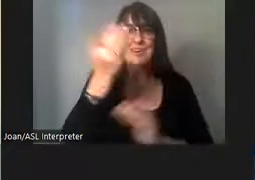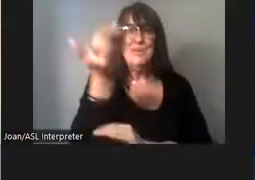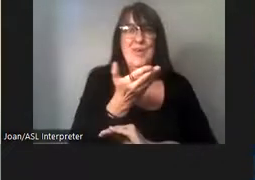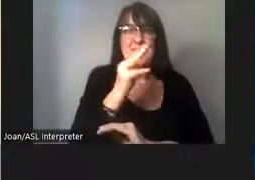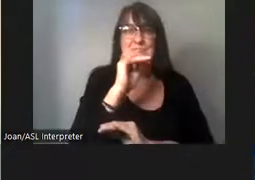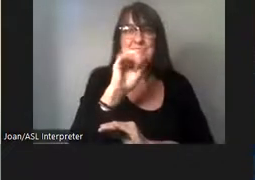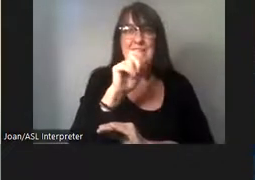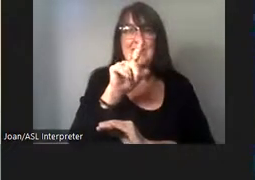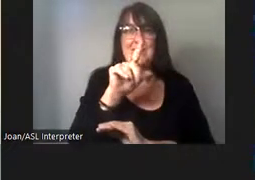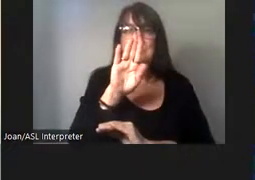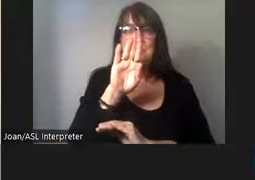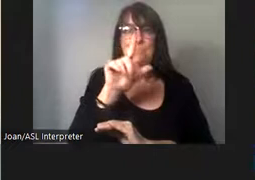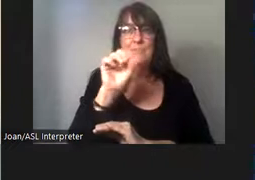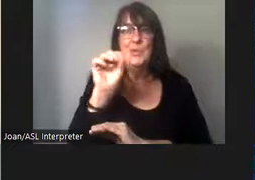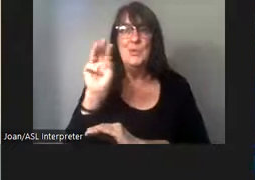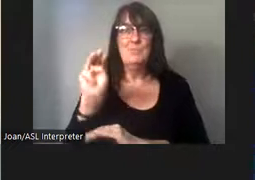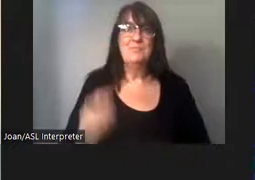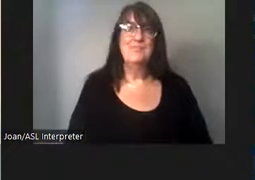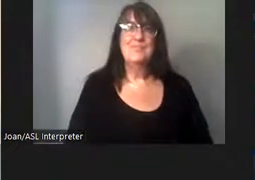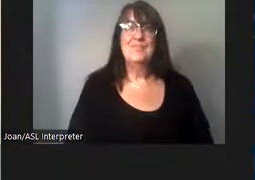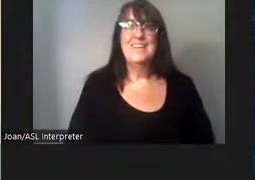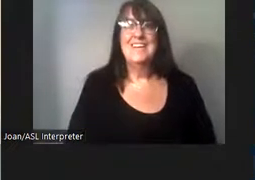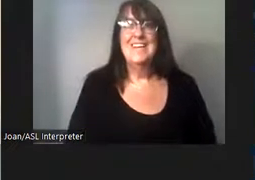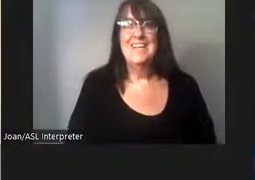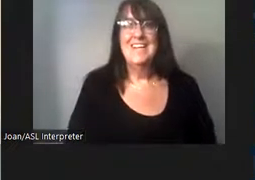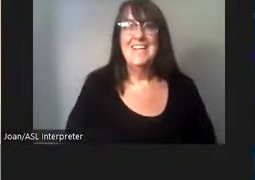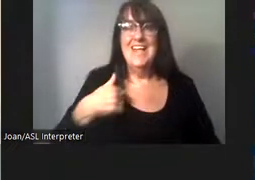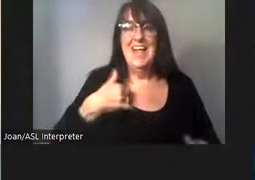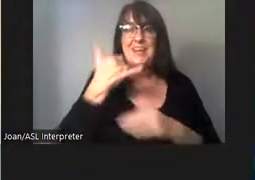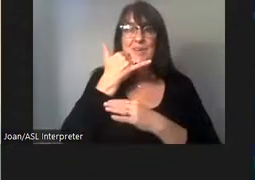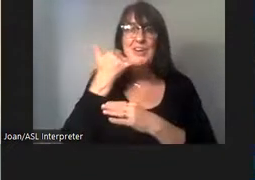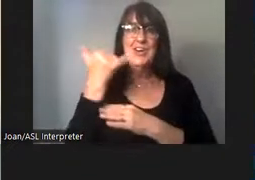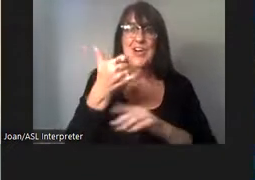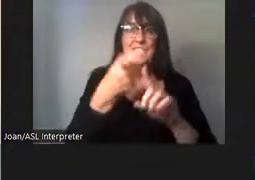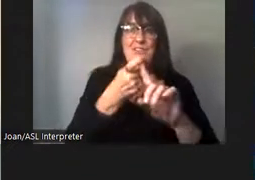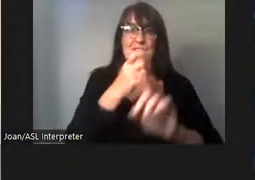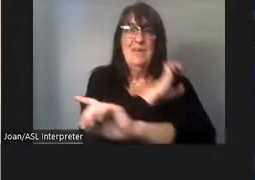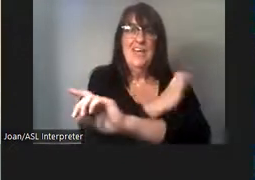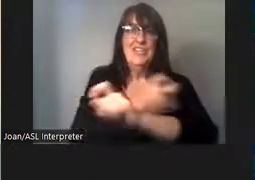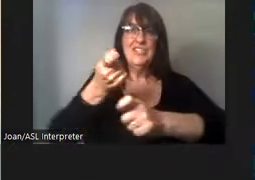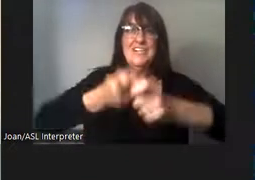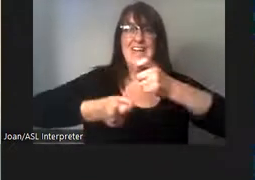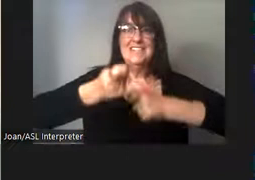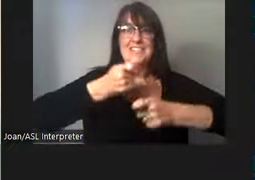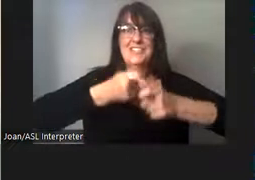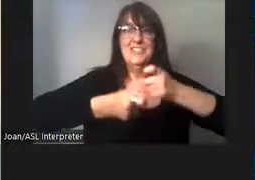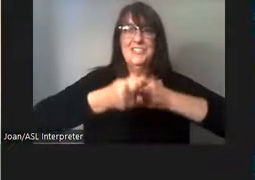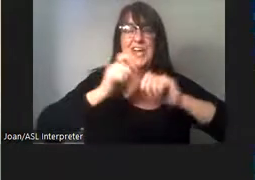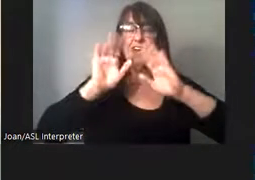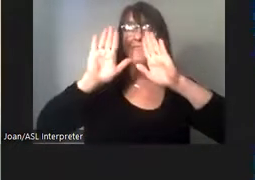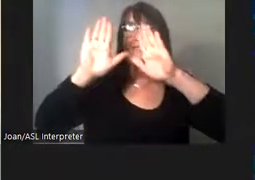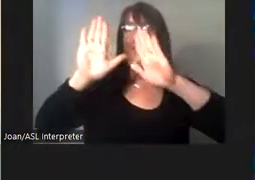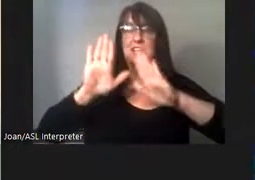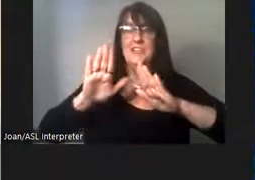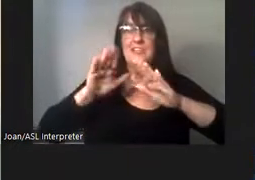Bloom. Good afternoon. And I'm actually calling you from Energy Exchange, where we just had fantastic